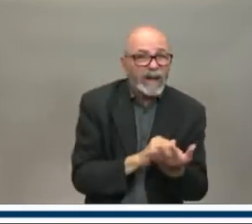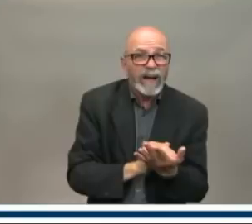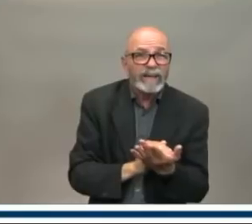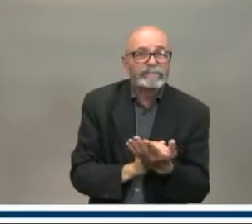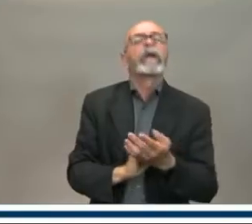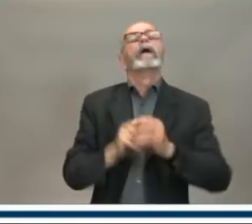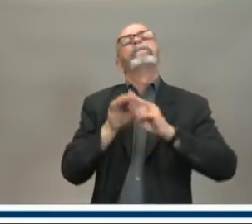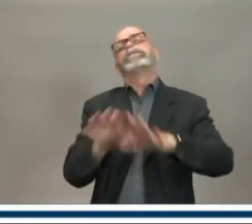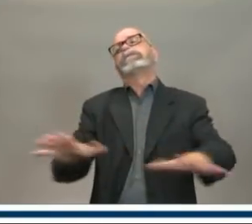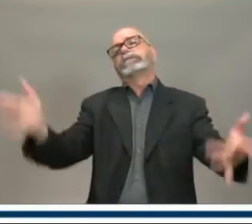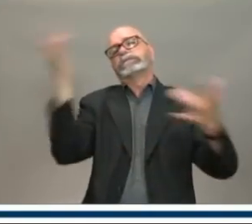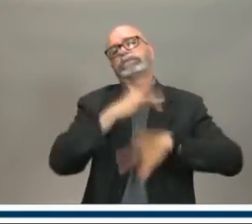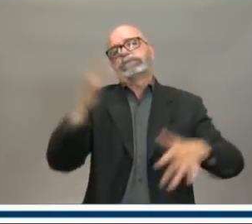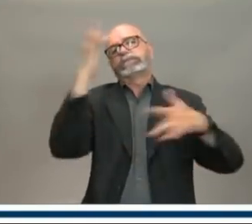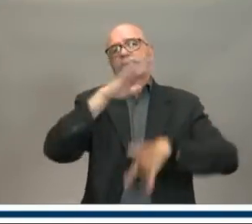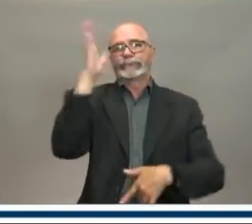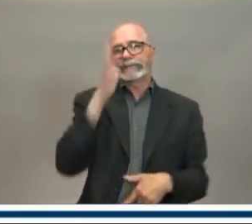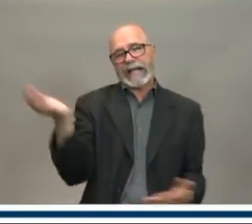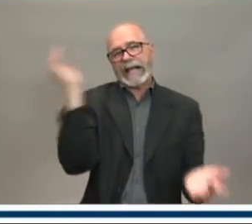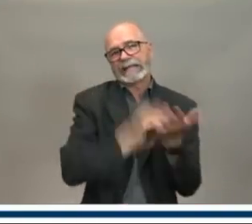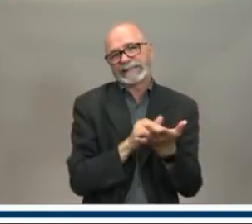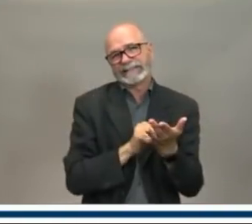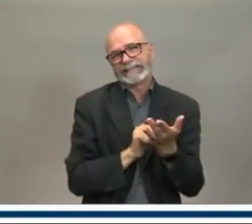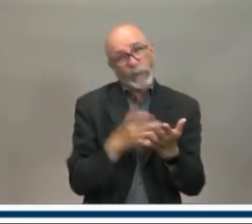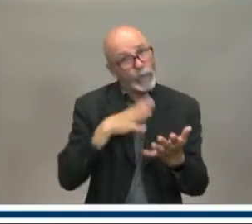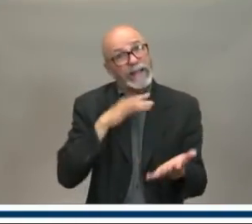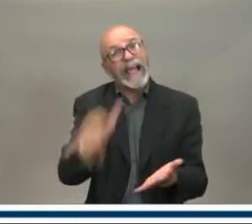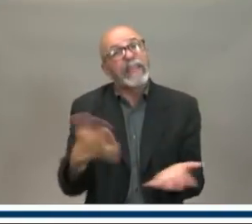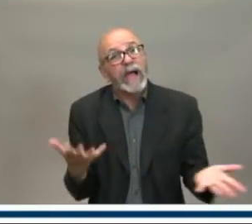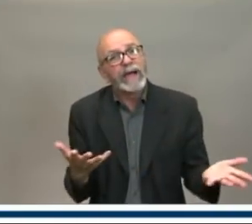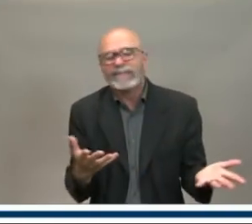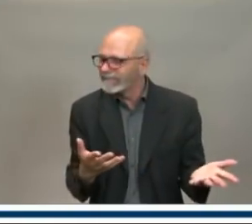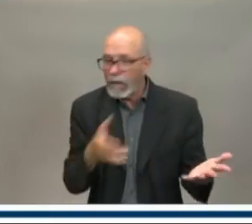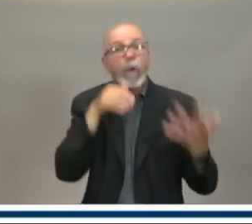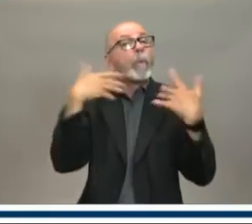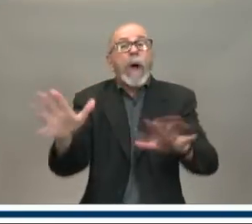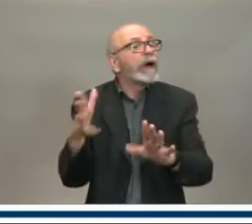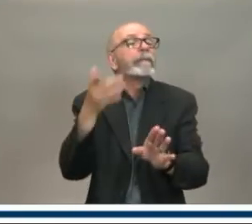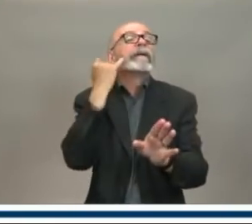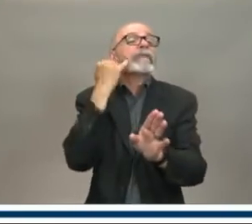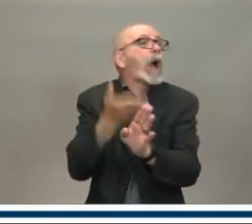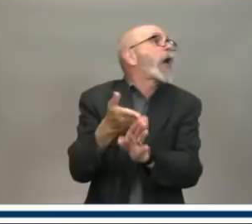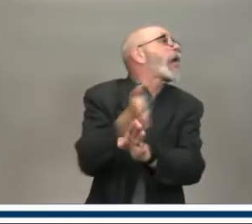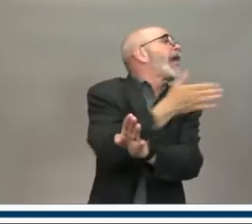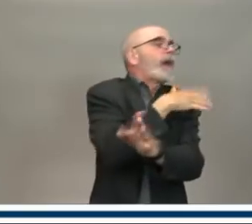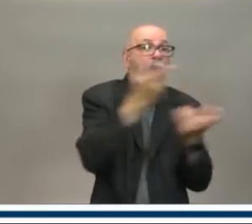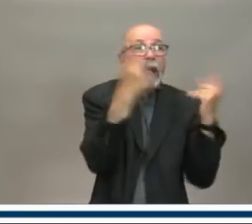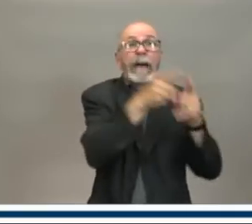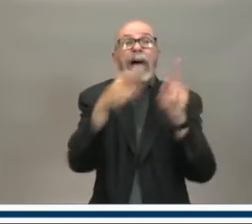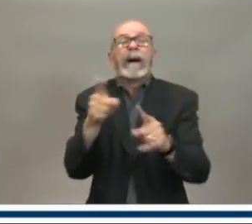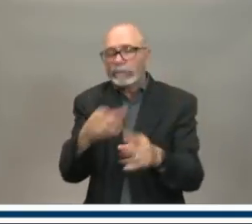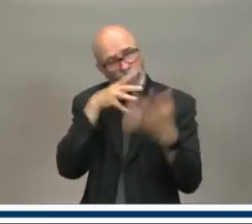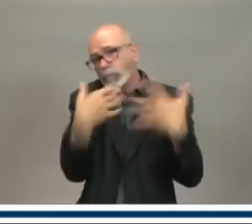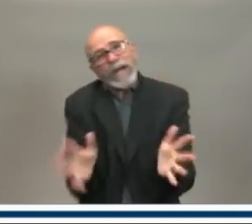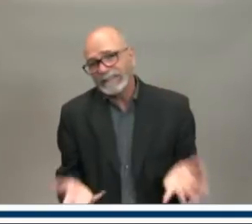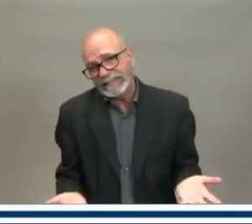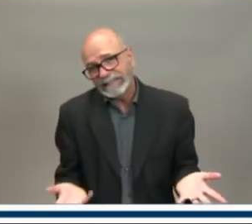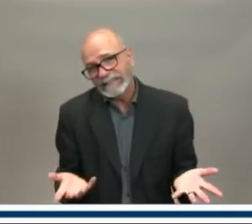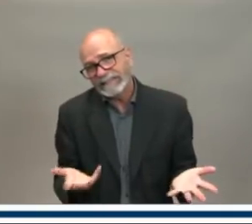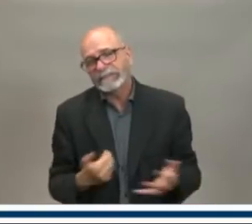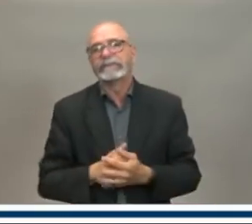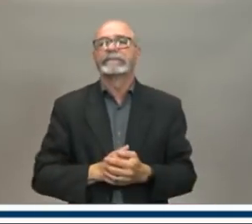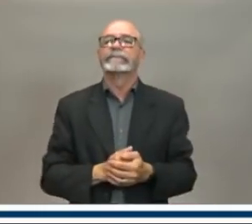very different from what it was in 2019. It's critically important that people understand that, and we all have to take